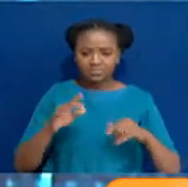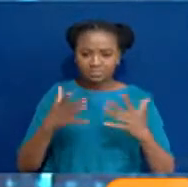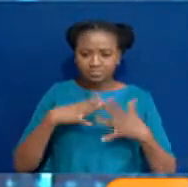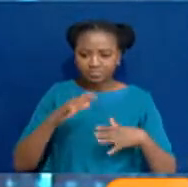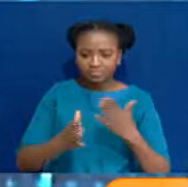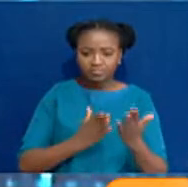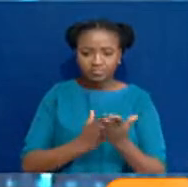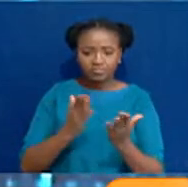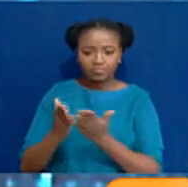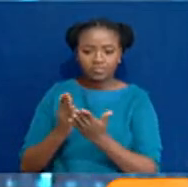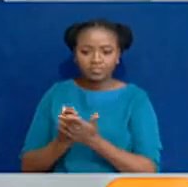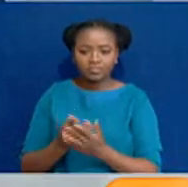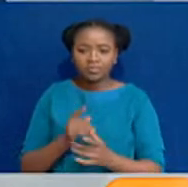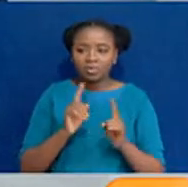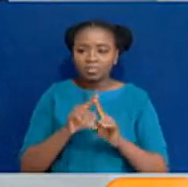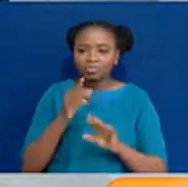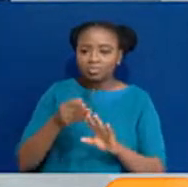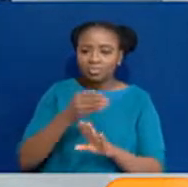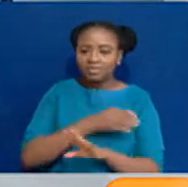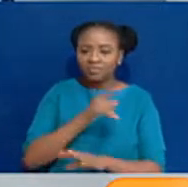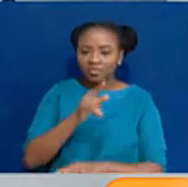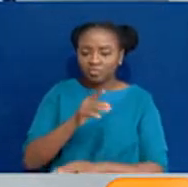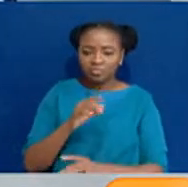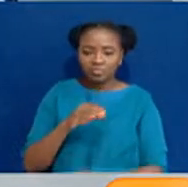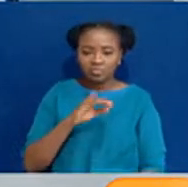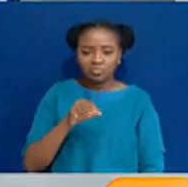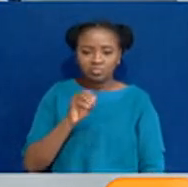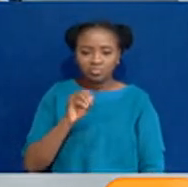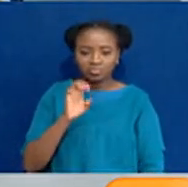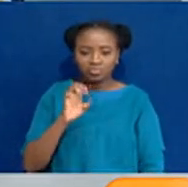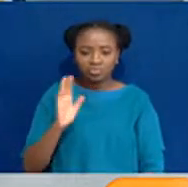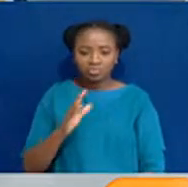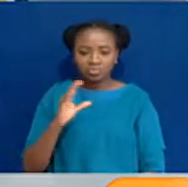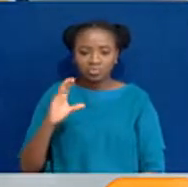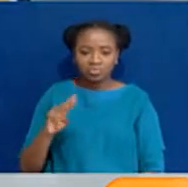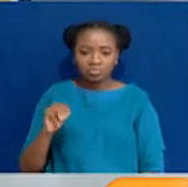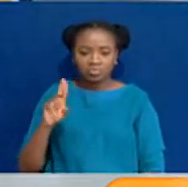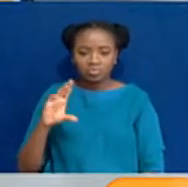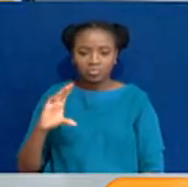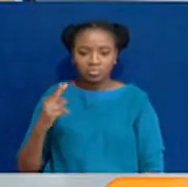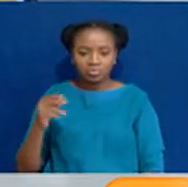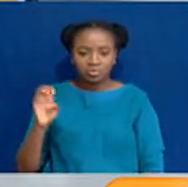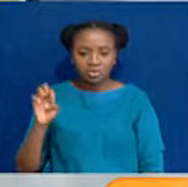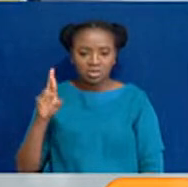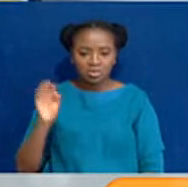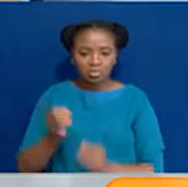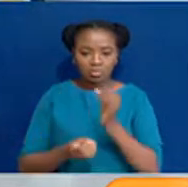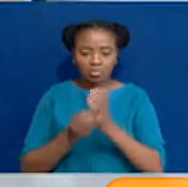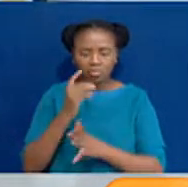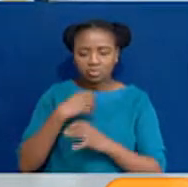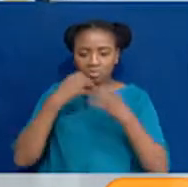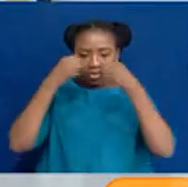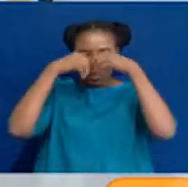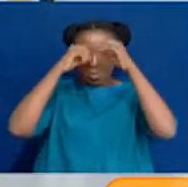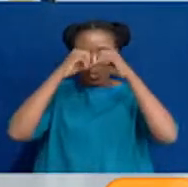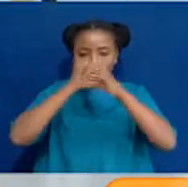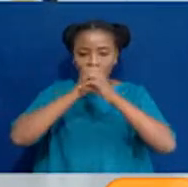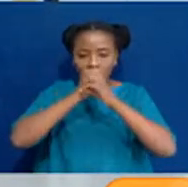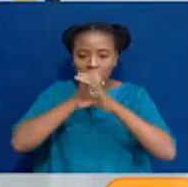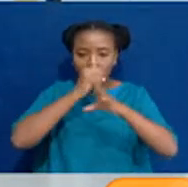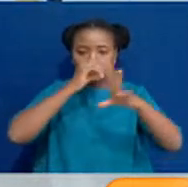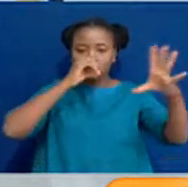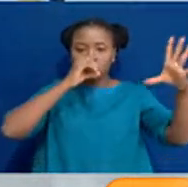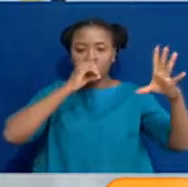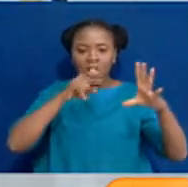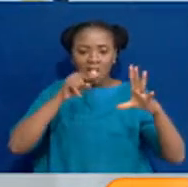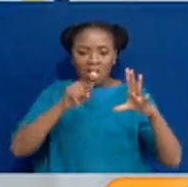Speaking of internet provision, your predecessor, Joe Musheru, launched the Google Balloons. Yeah. That was meant to cover 4G and provide internet for over 20